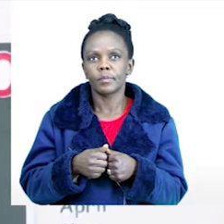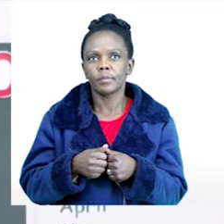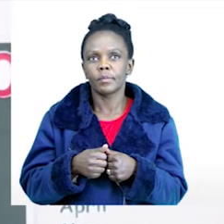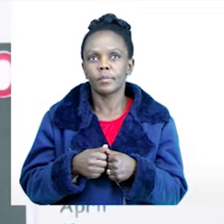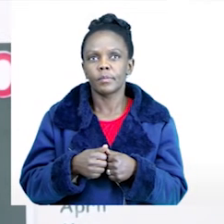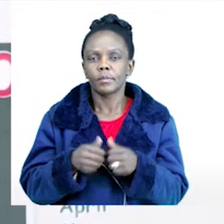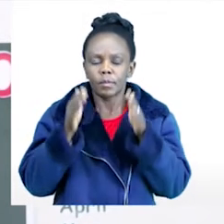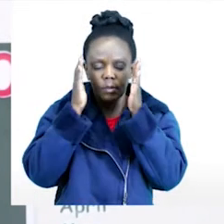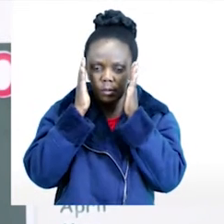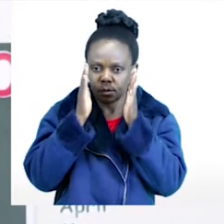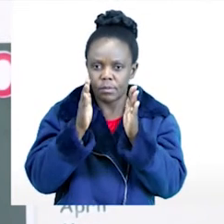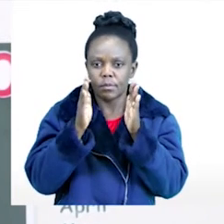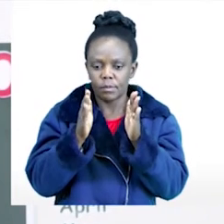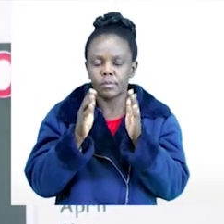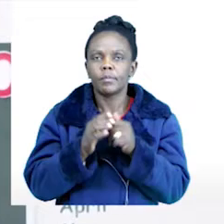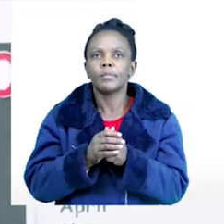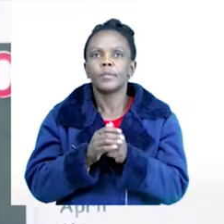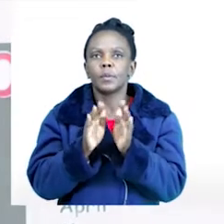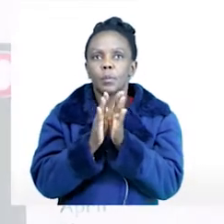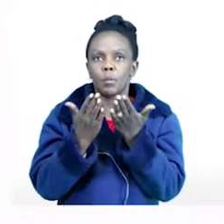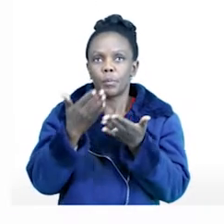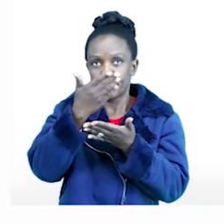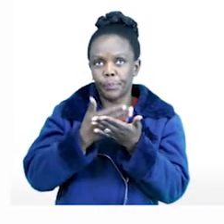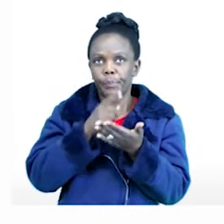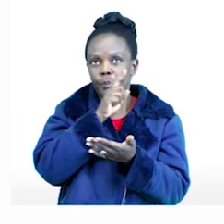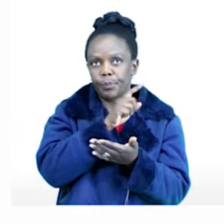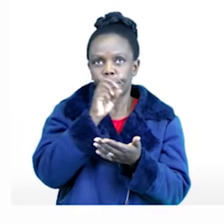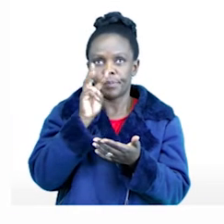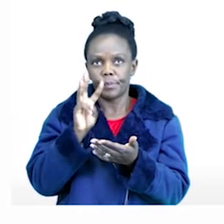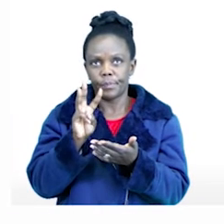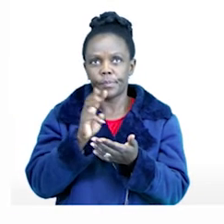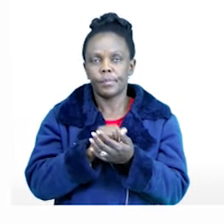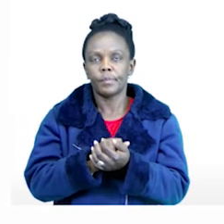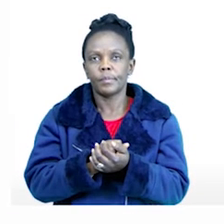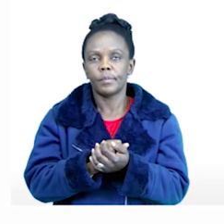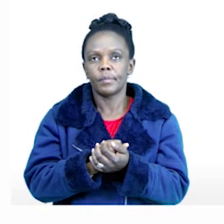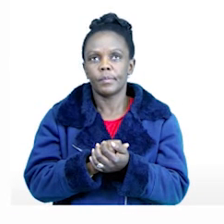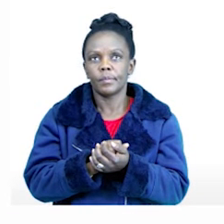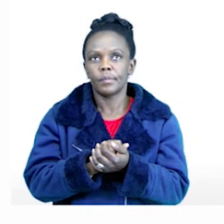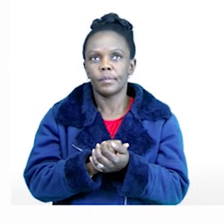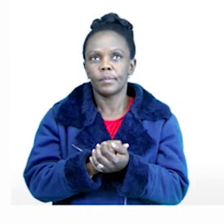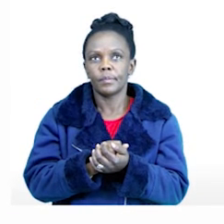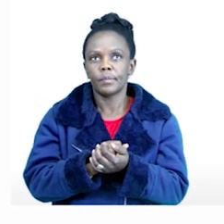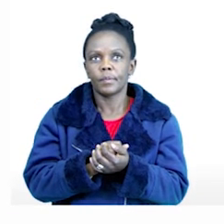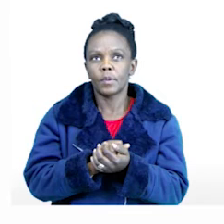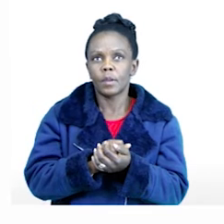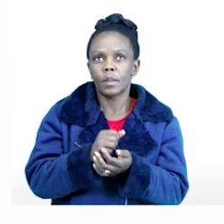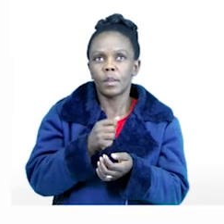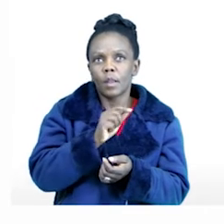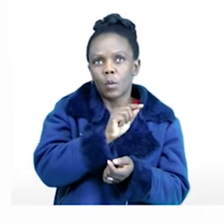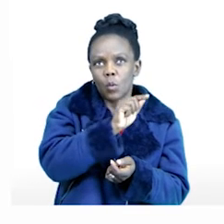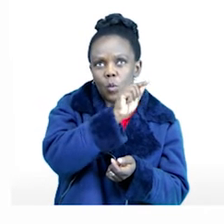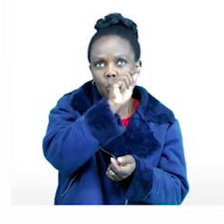it slow. Let's look at page 13. On page 13, we have a handwriting